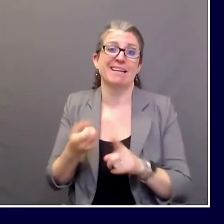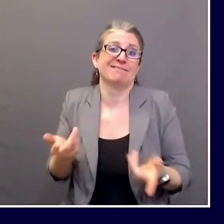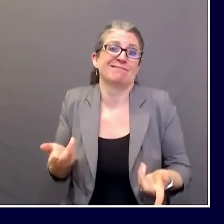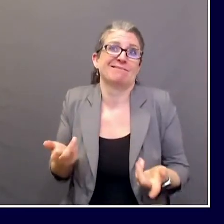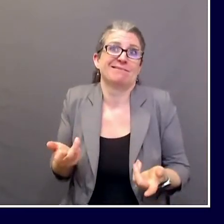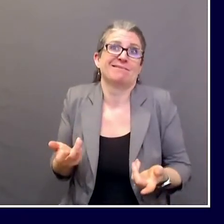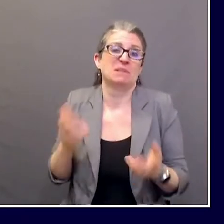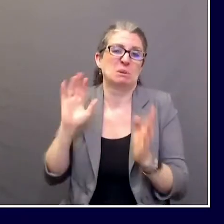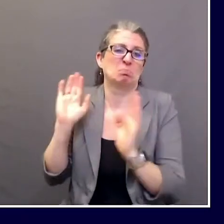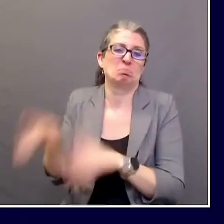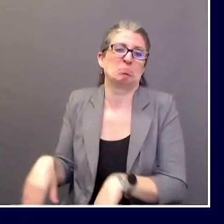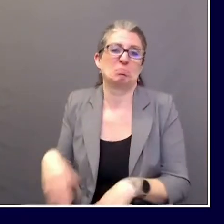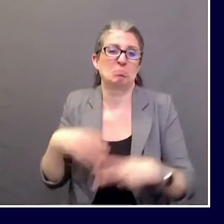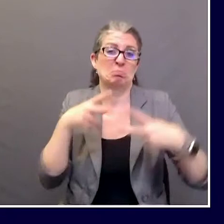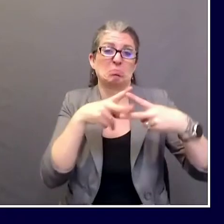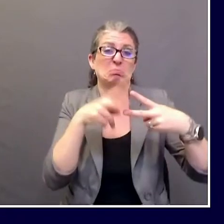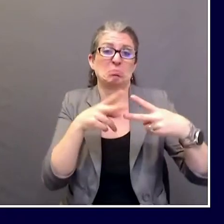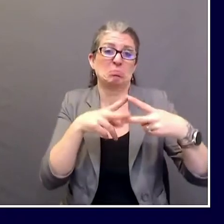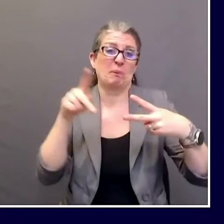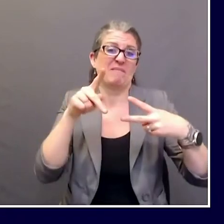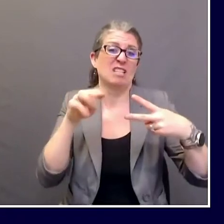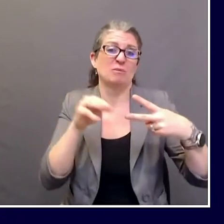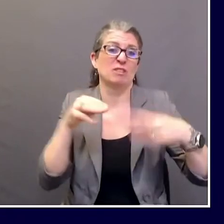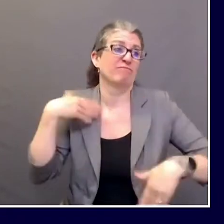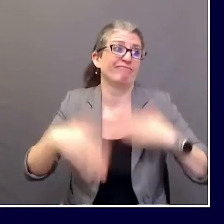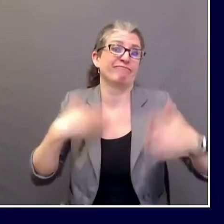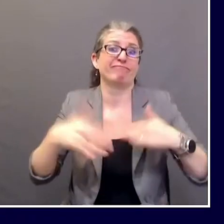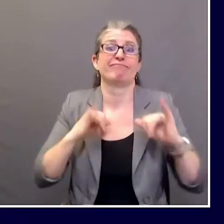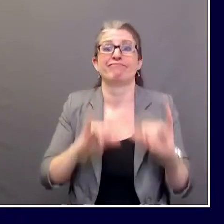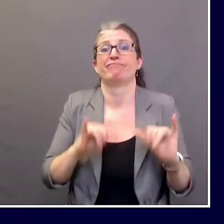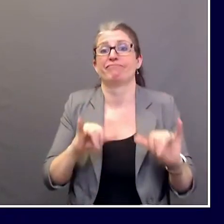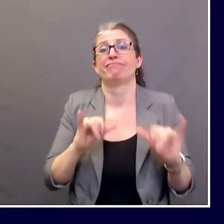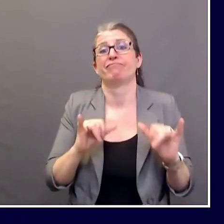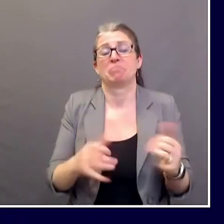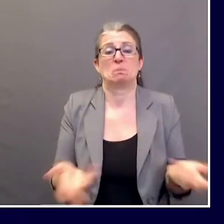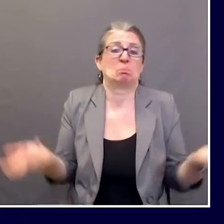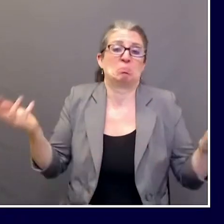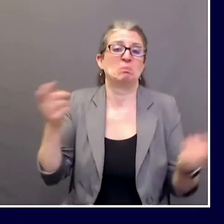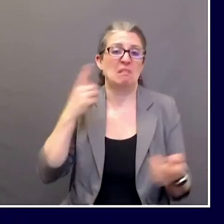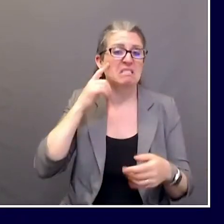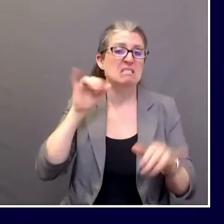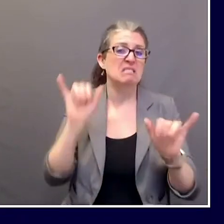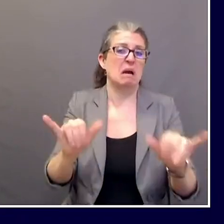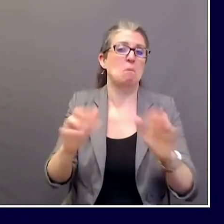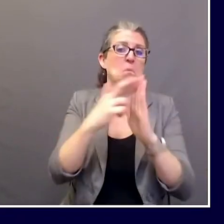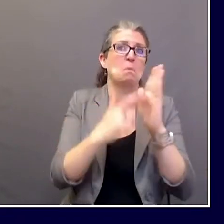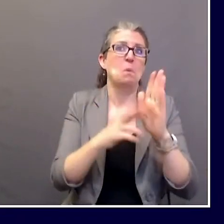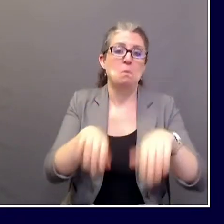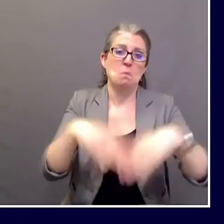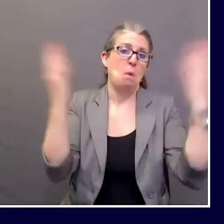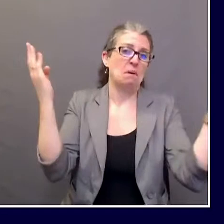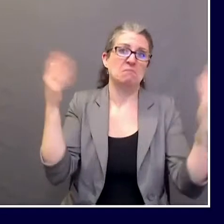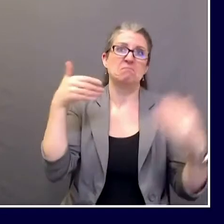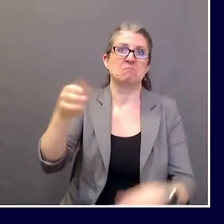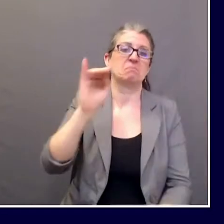Pfizer vaccines to keep us on track. And we will stay on track. And the